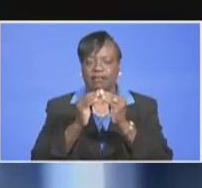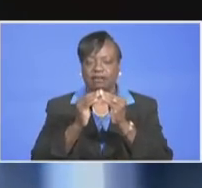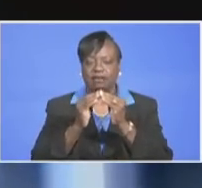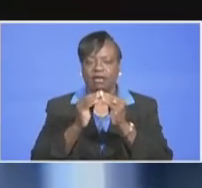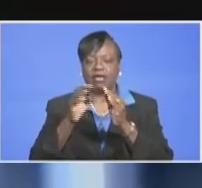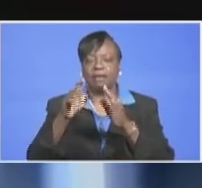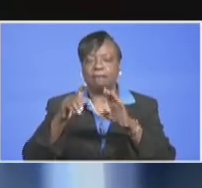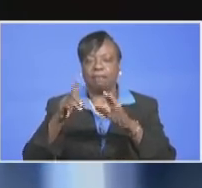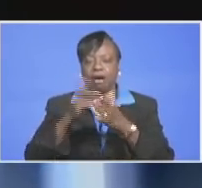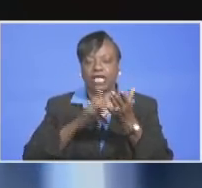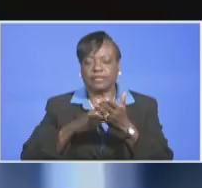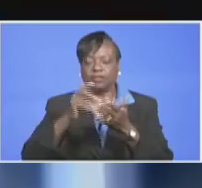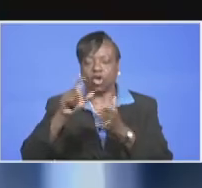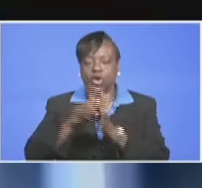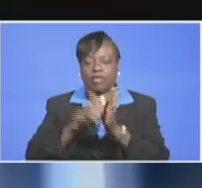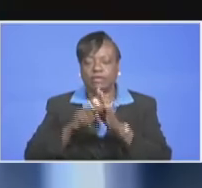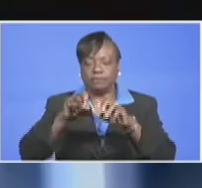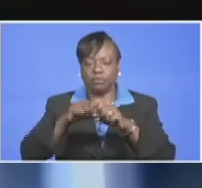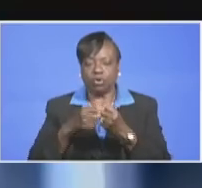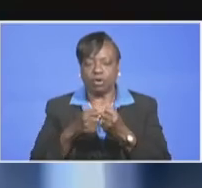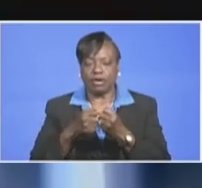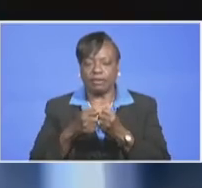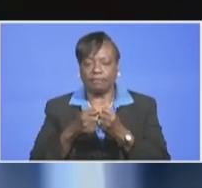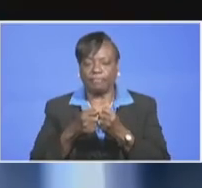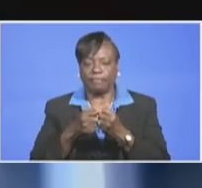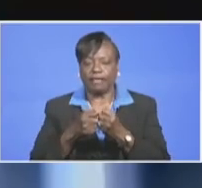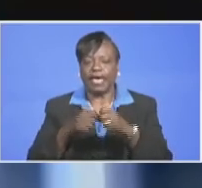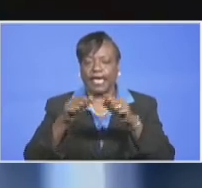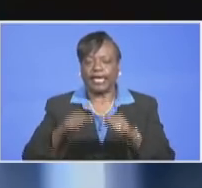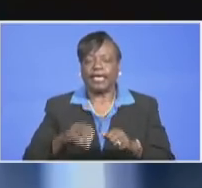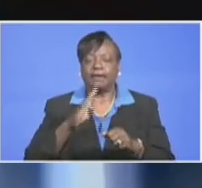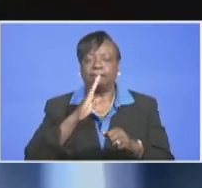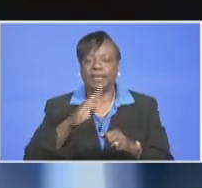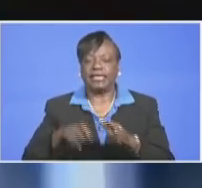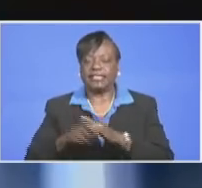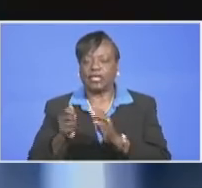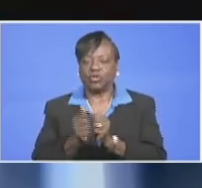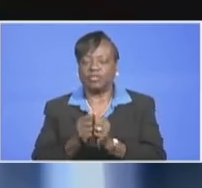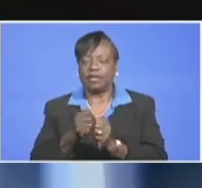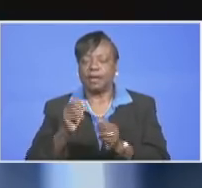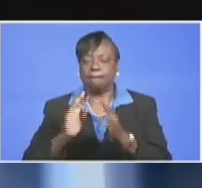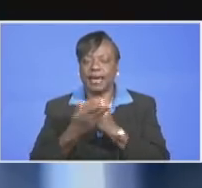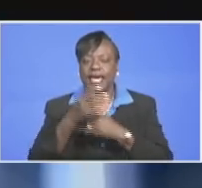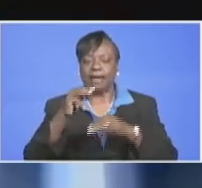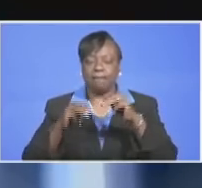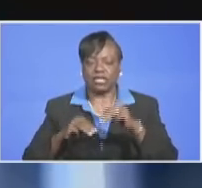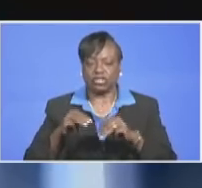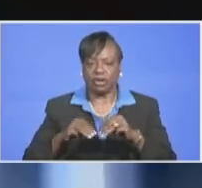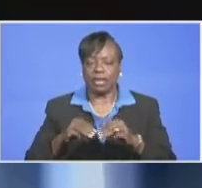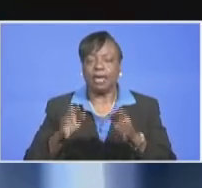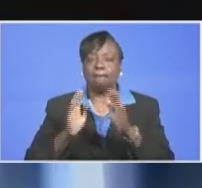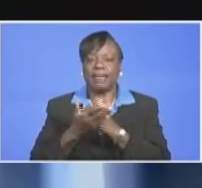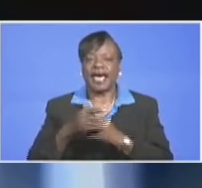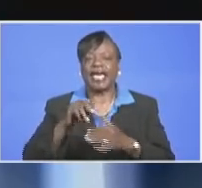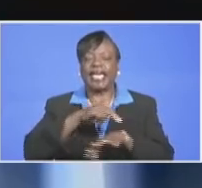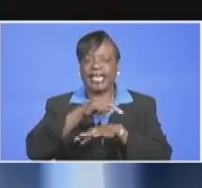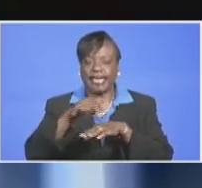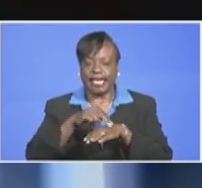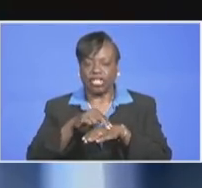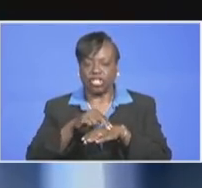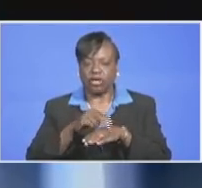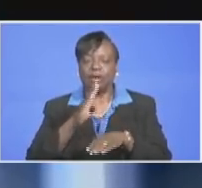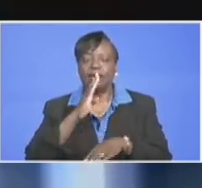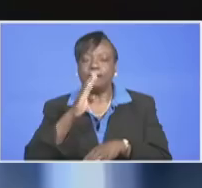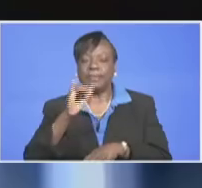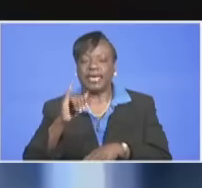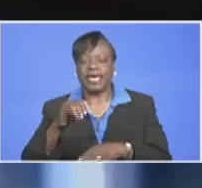could only possibly have been dealt with by a magistrate, therefore by their nature being